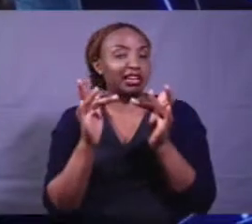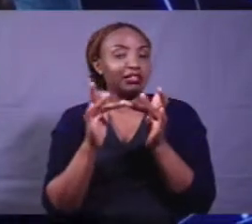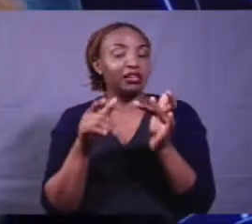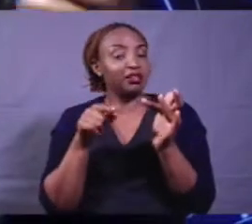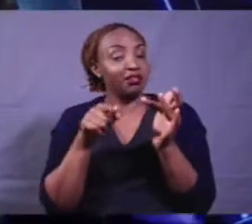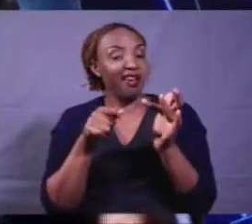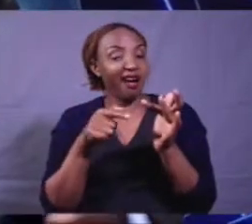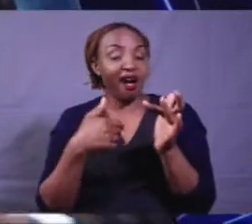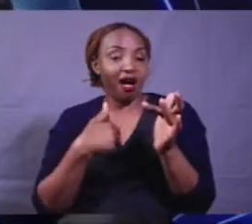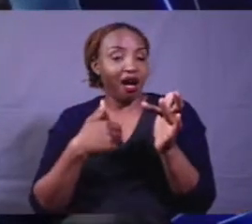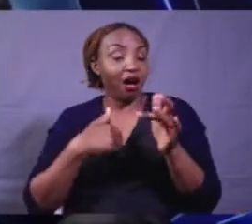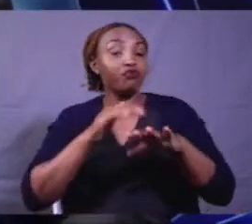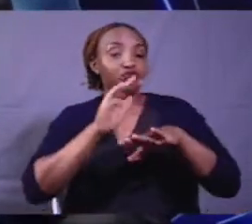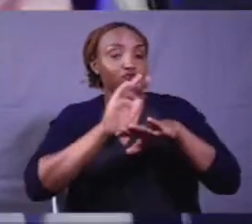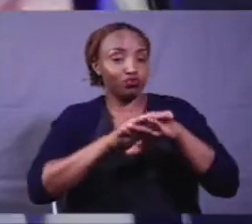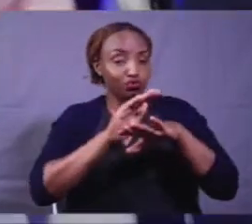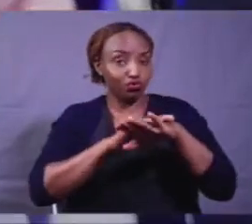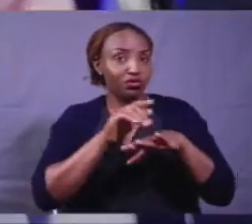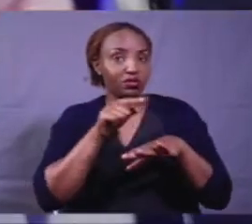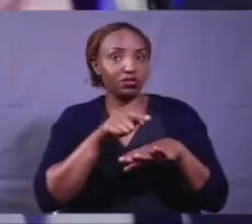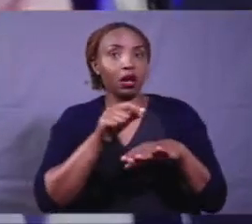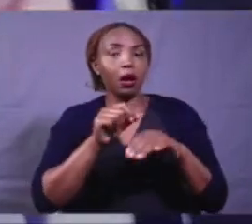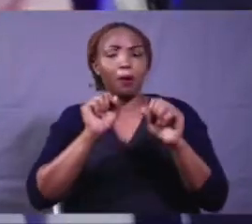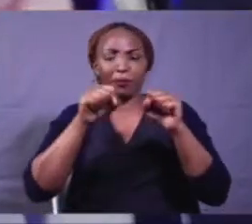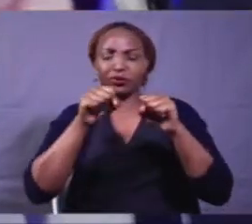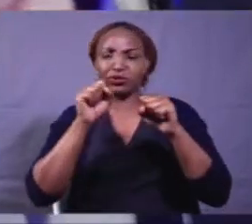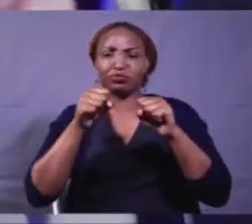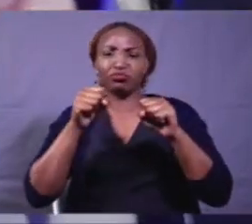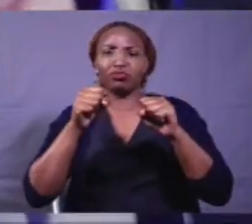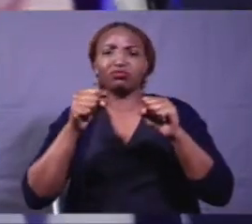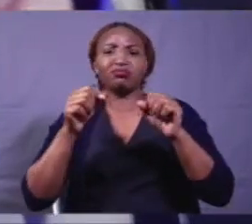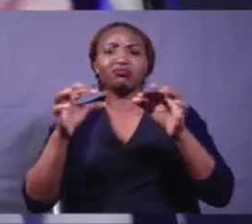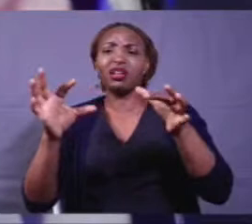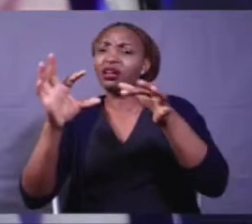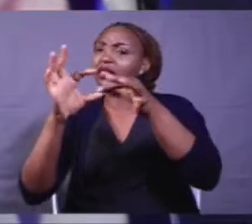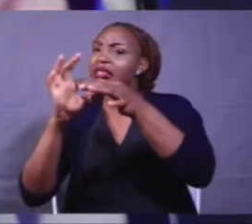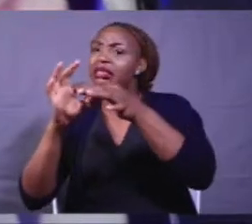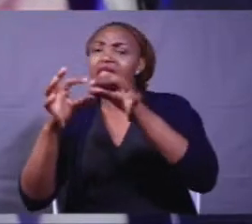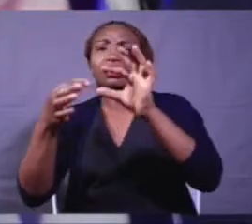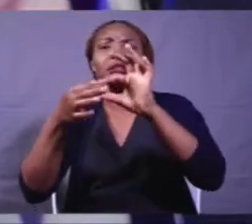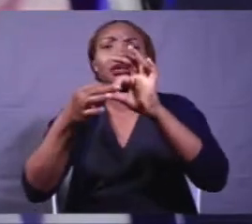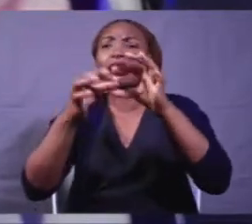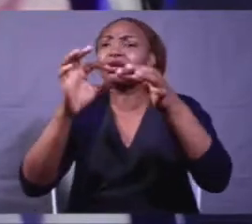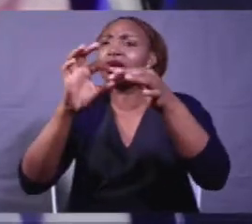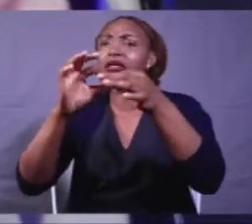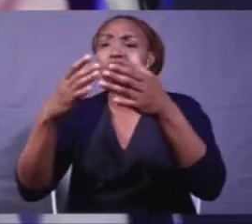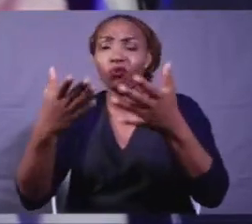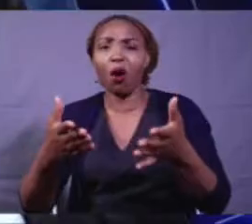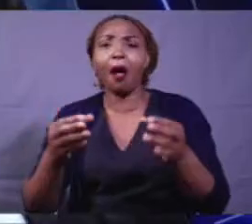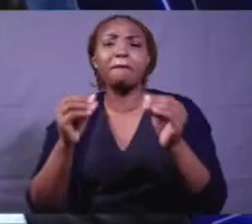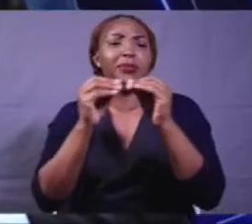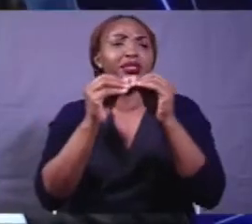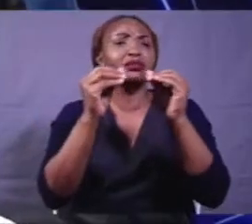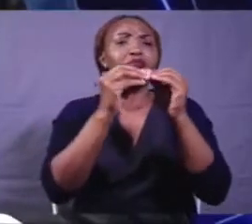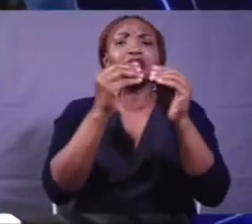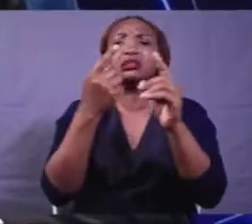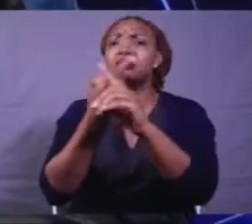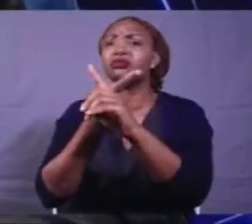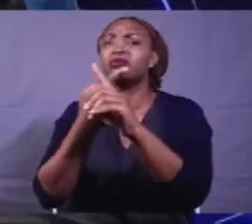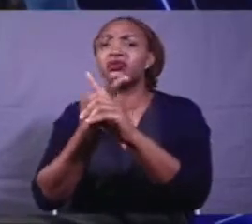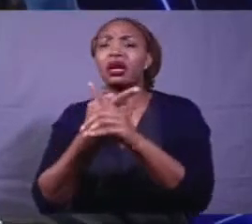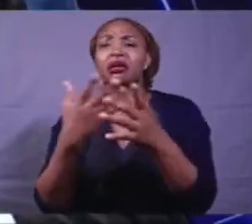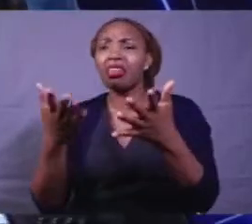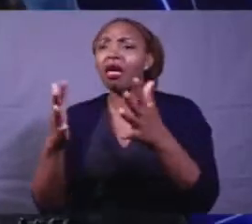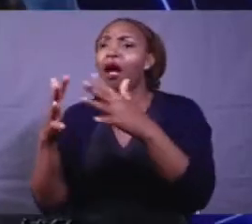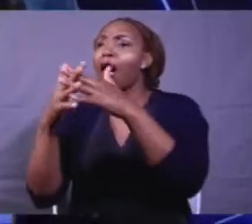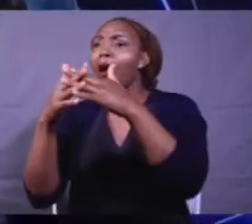are able to network across the world. Politically speaking, I would say in Kenya, I don't think that elections are won on the social